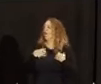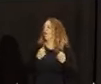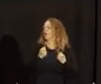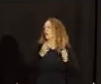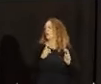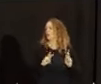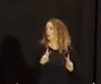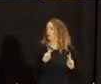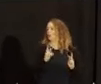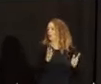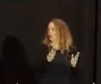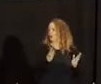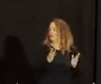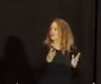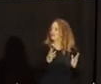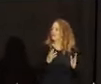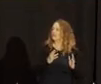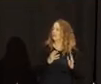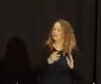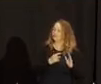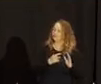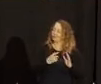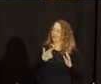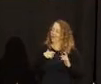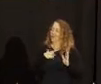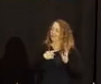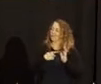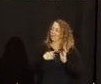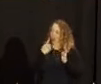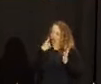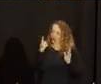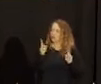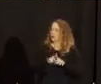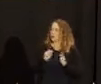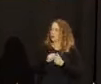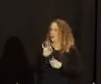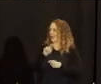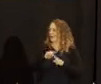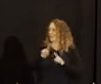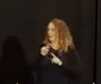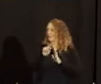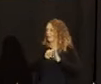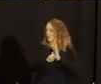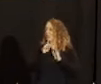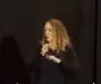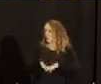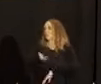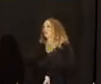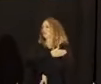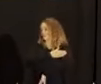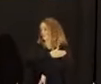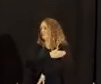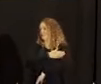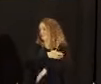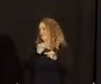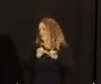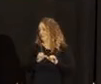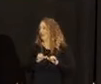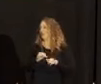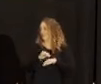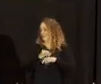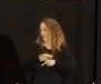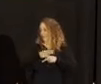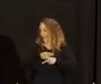Services issue agreements with 9 different states to end crisis standards of care, and we saw guidance that affects the